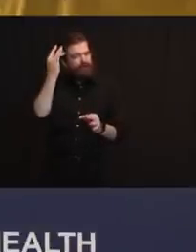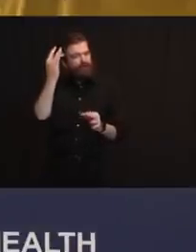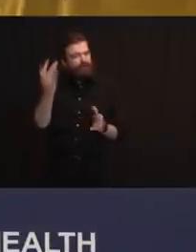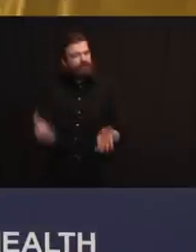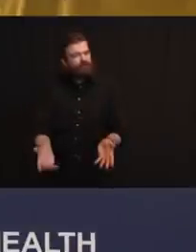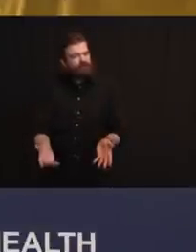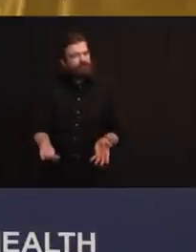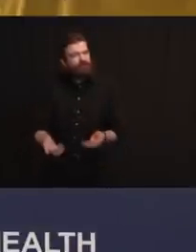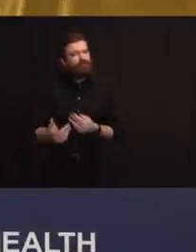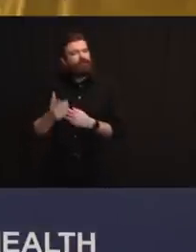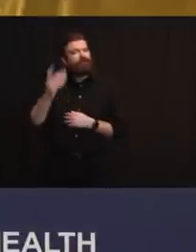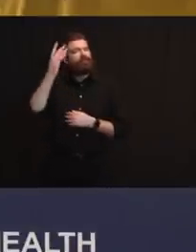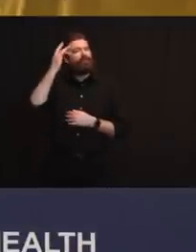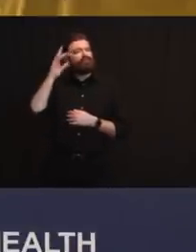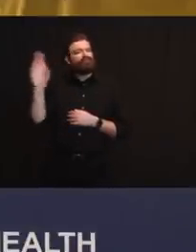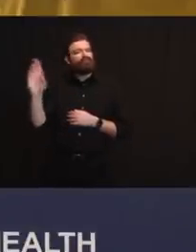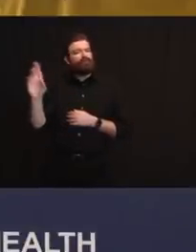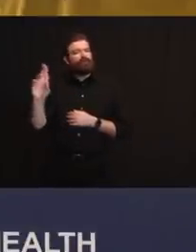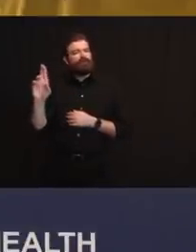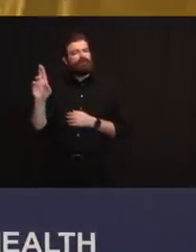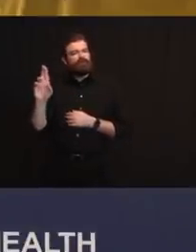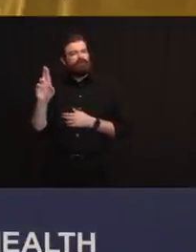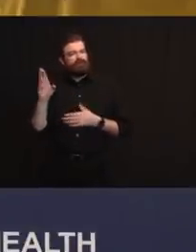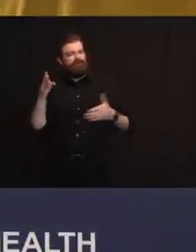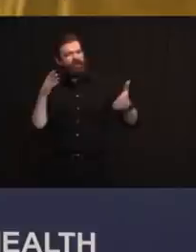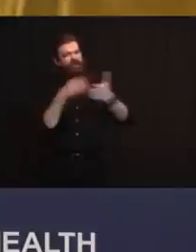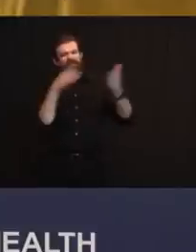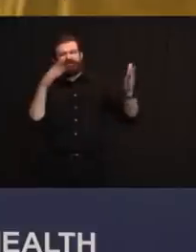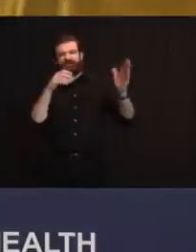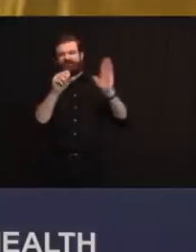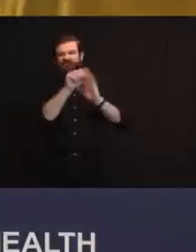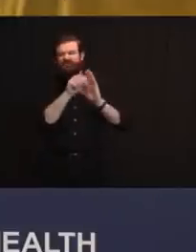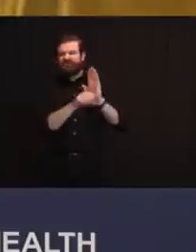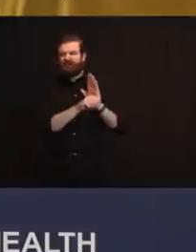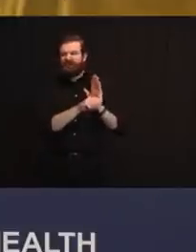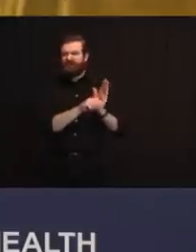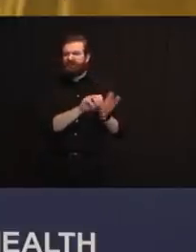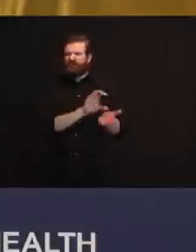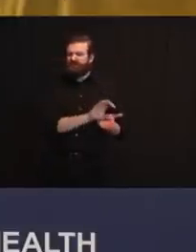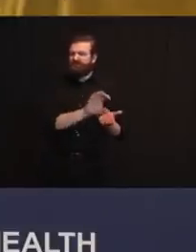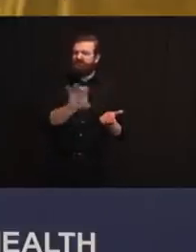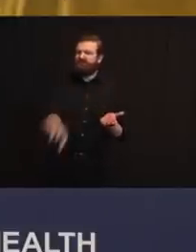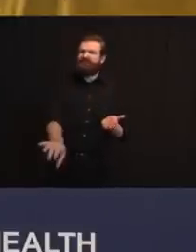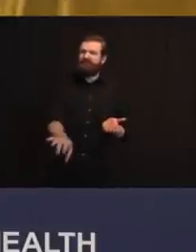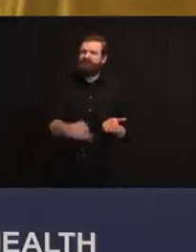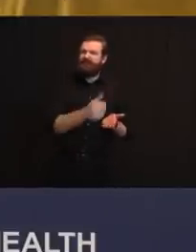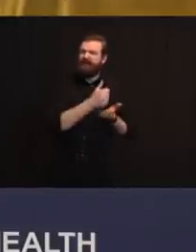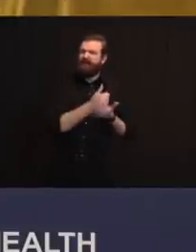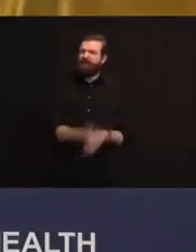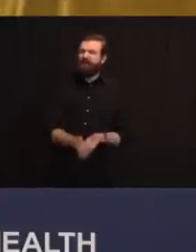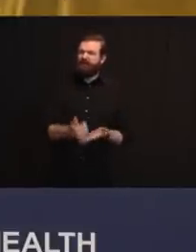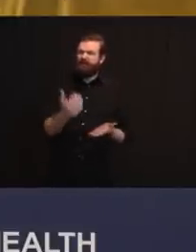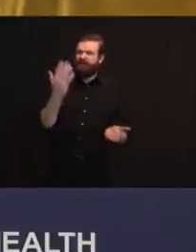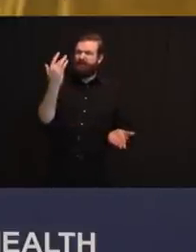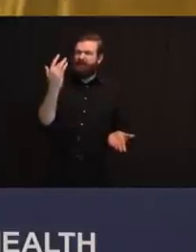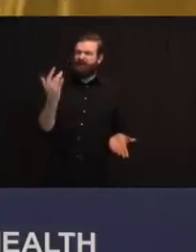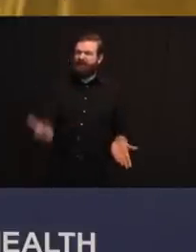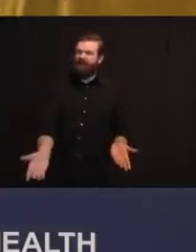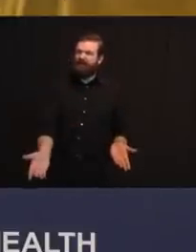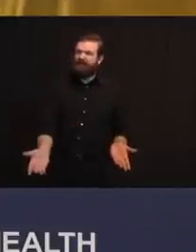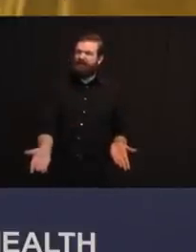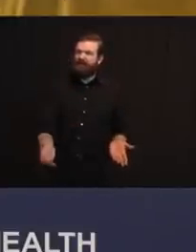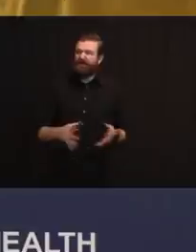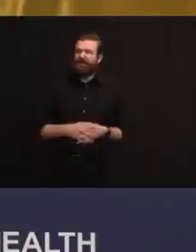bill, and won't extend the December 31st deadline to states to spend money they've already received? And this is from Karen Yee